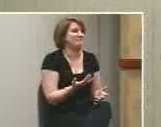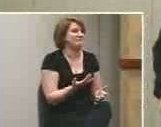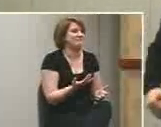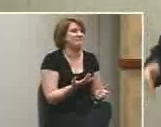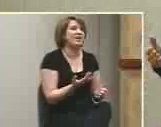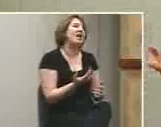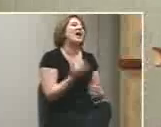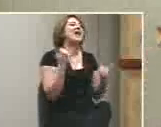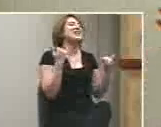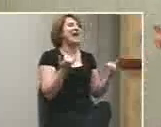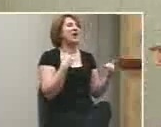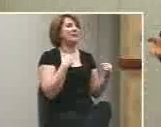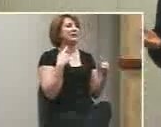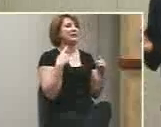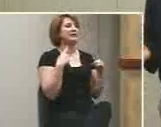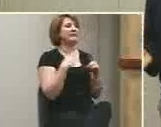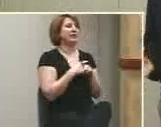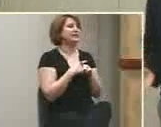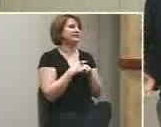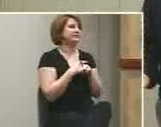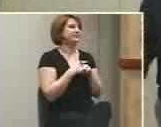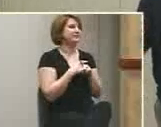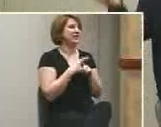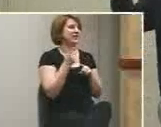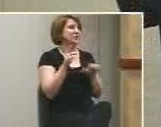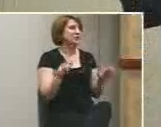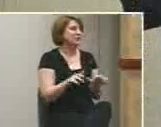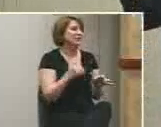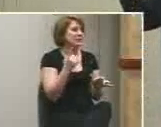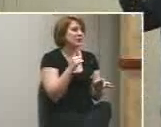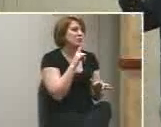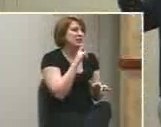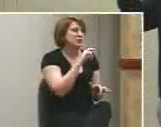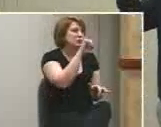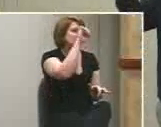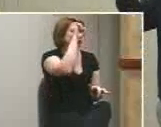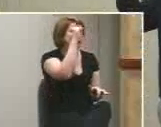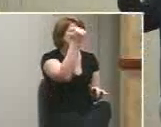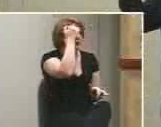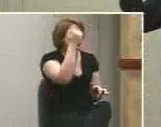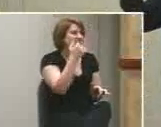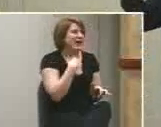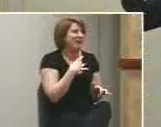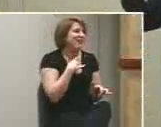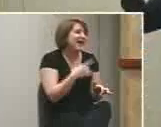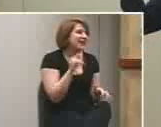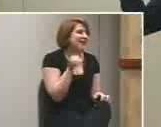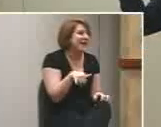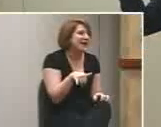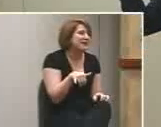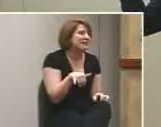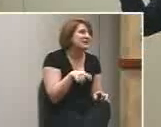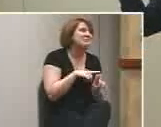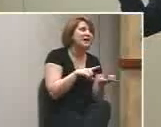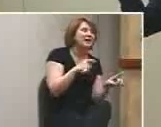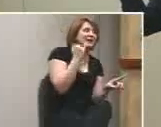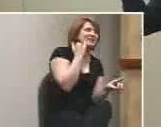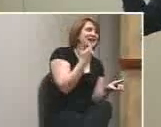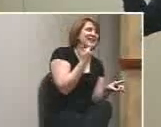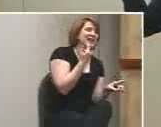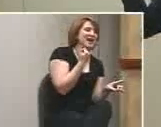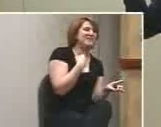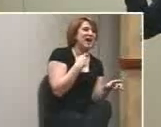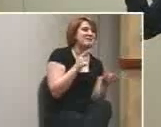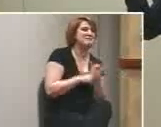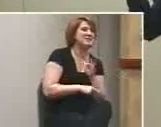now I'm conflicted. He's doing something pretty stupid over there that I like. Although if I laugh, then I